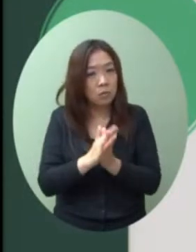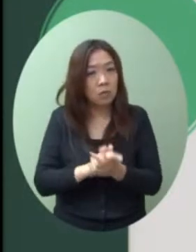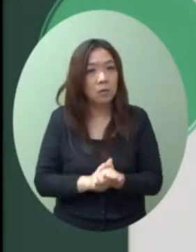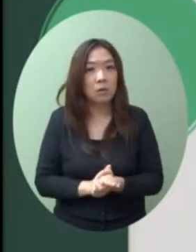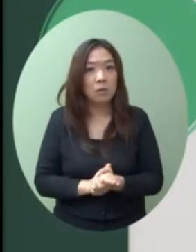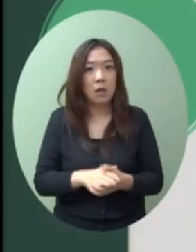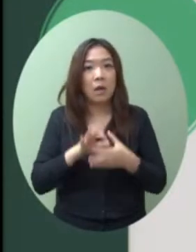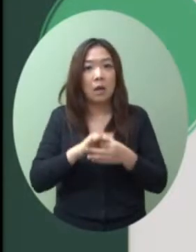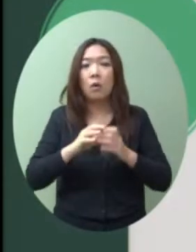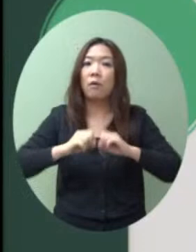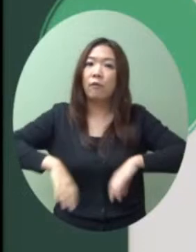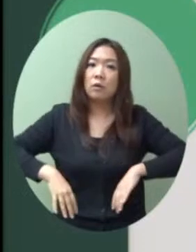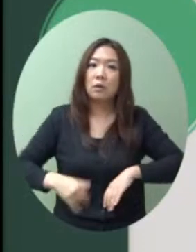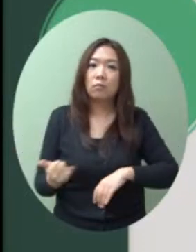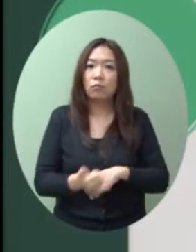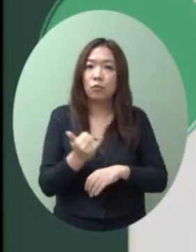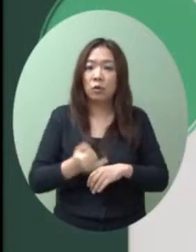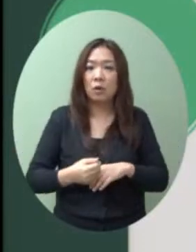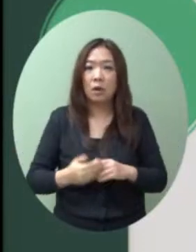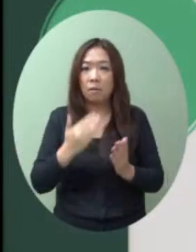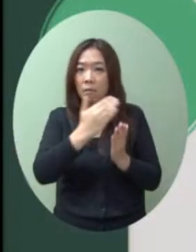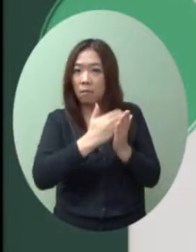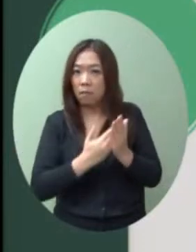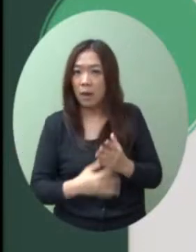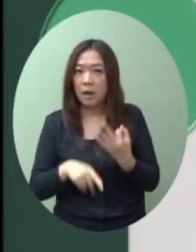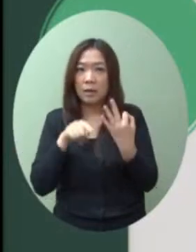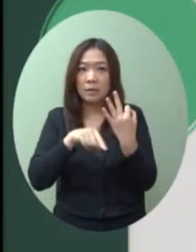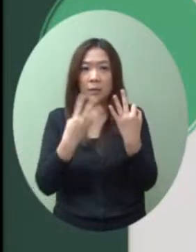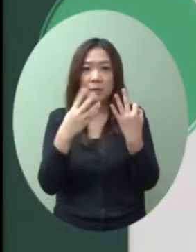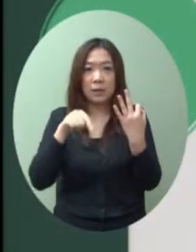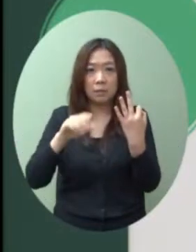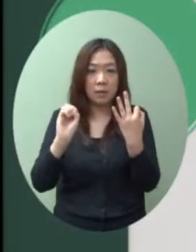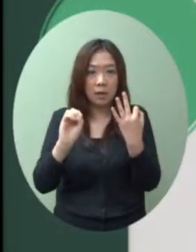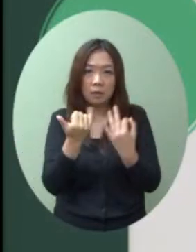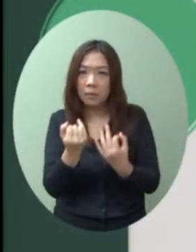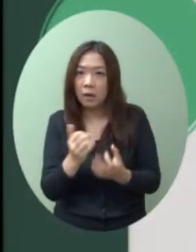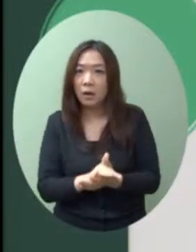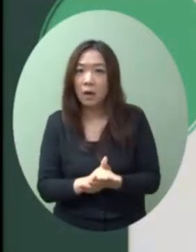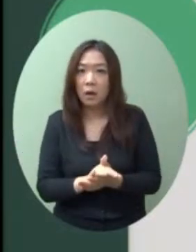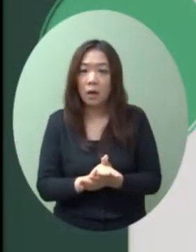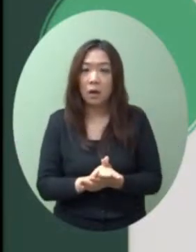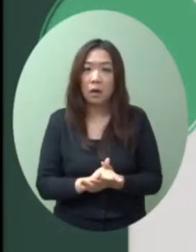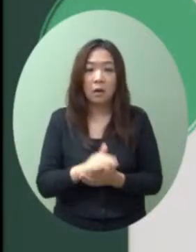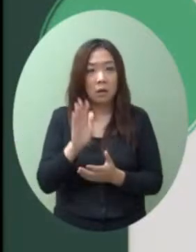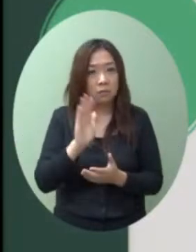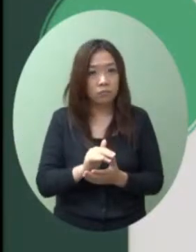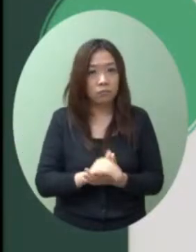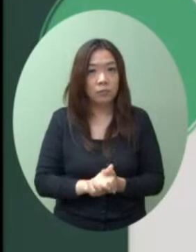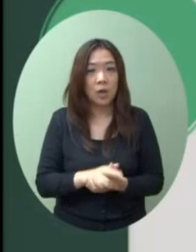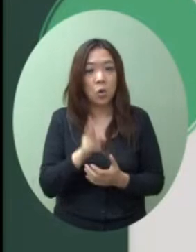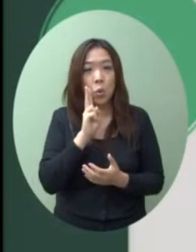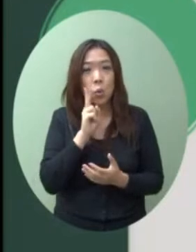Just press setting on the app and check the version of the app.